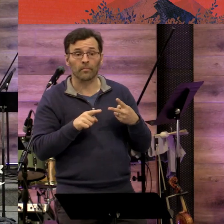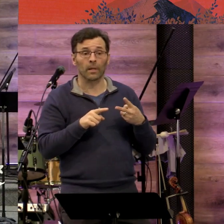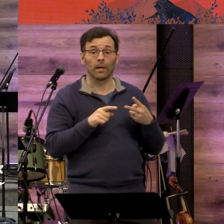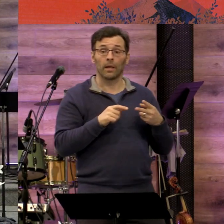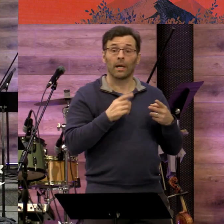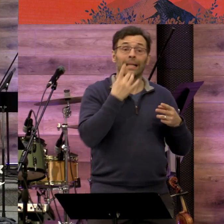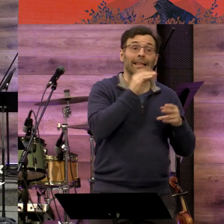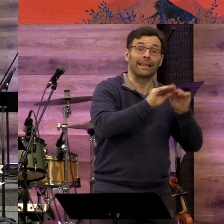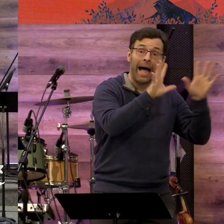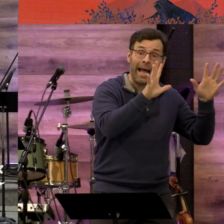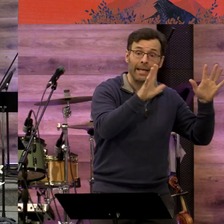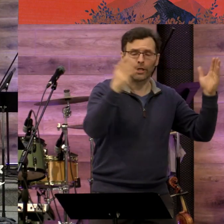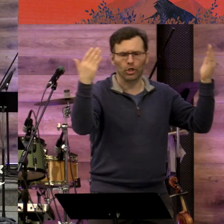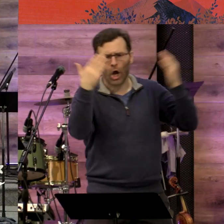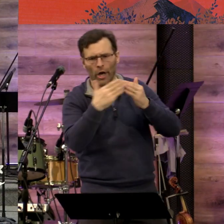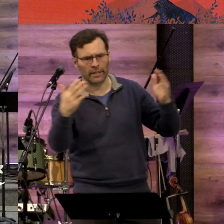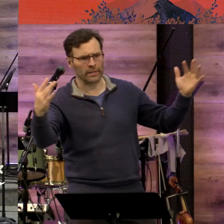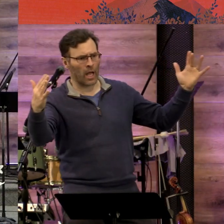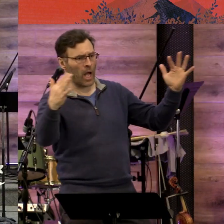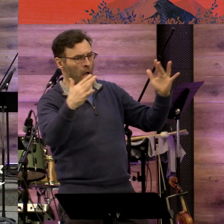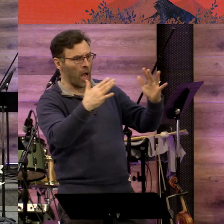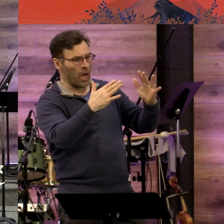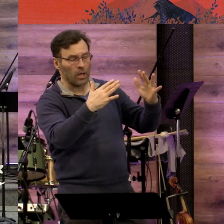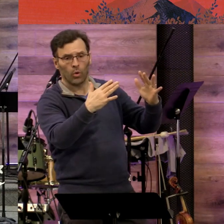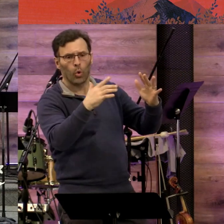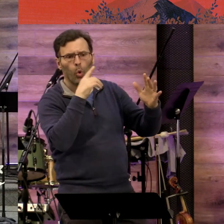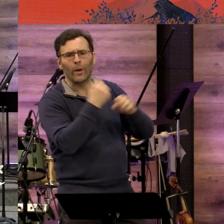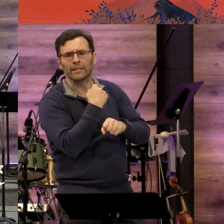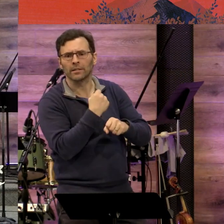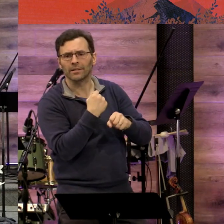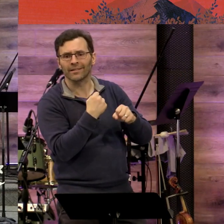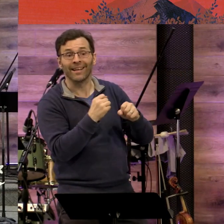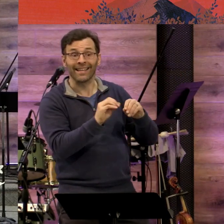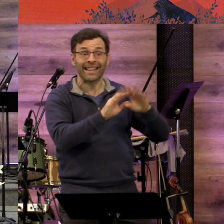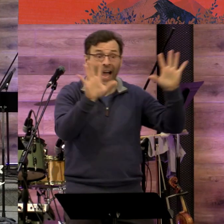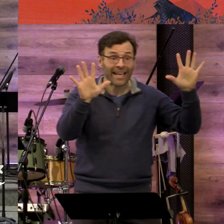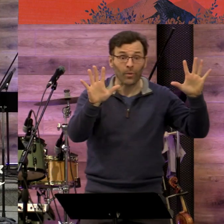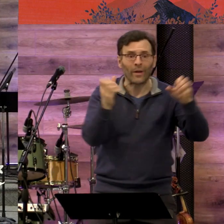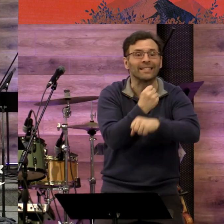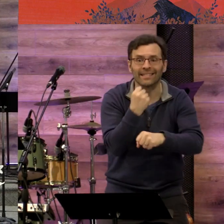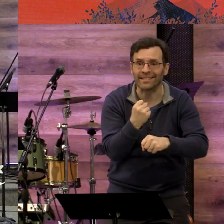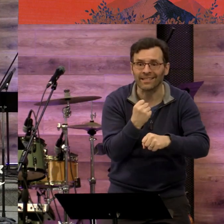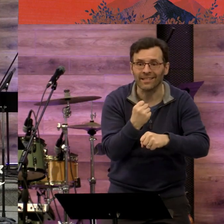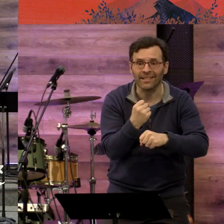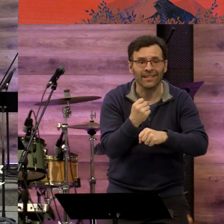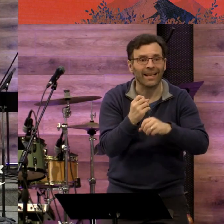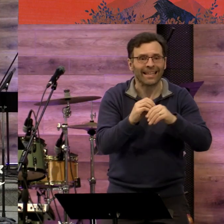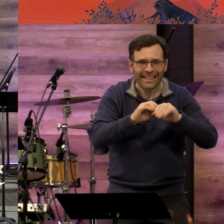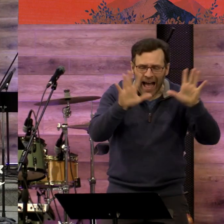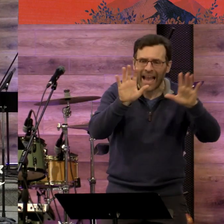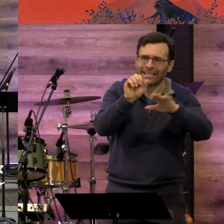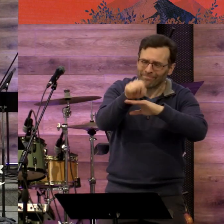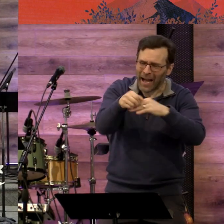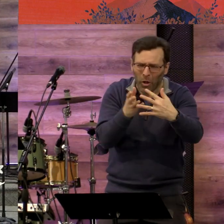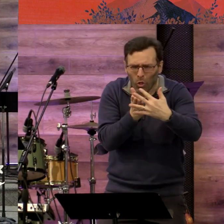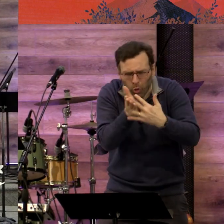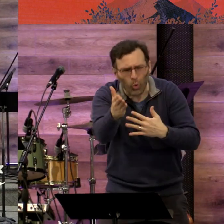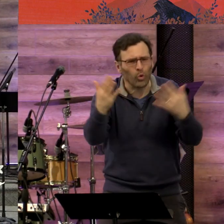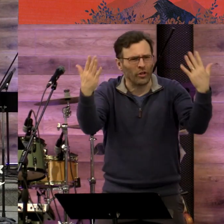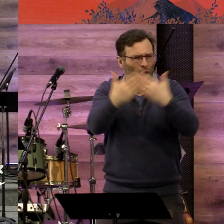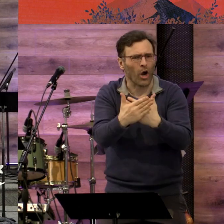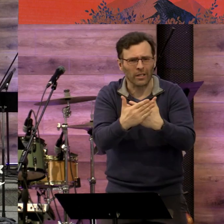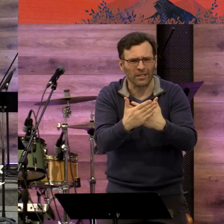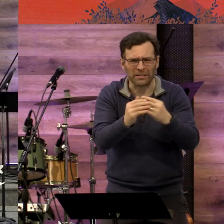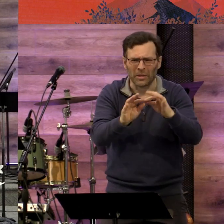light and darkness meet, who wins? The light does. light overcomes or pierces the